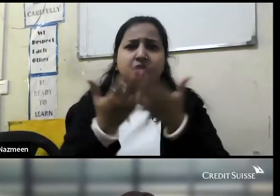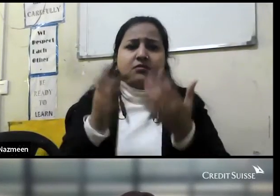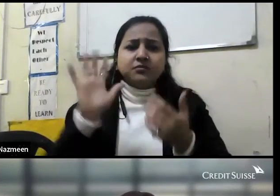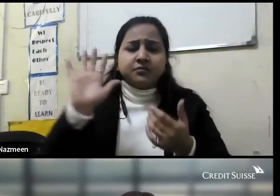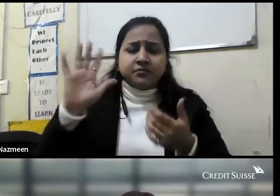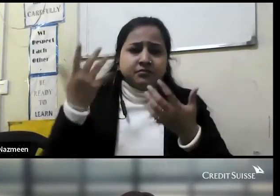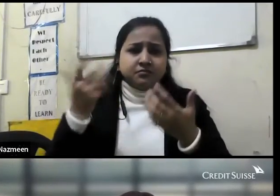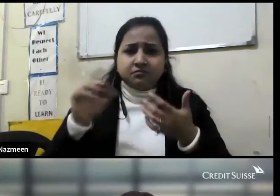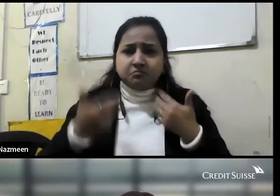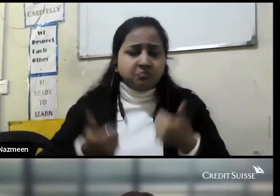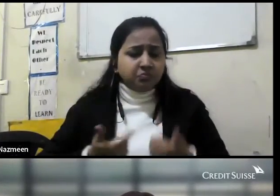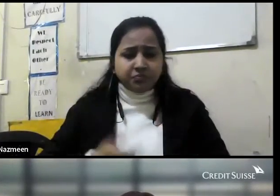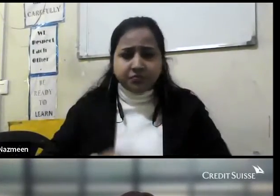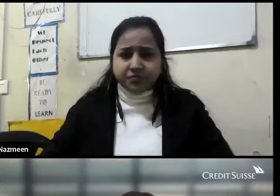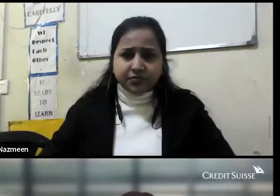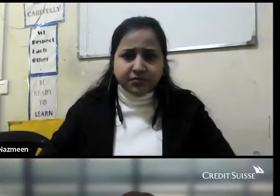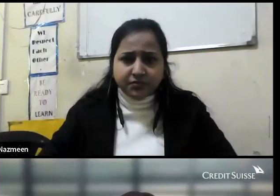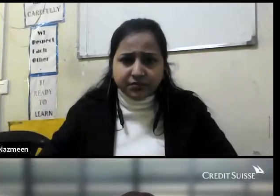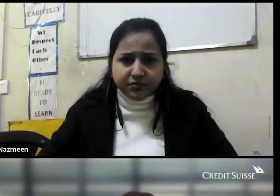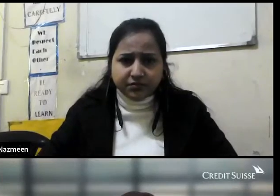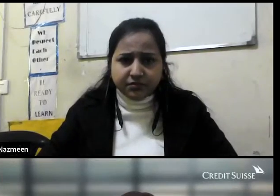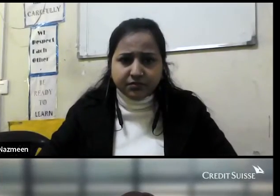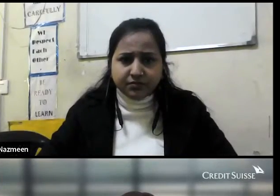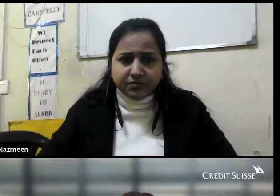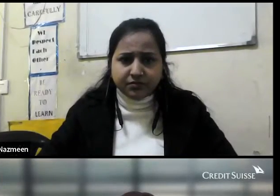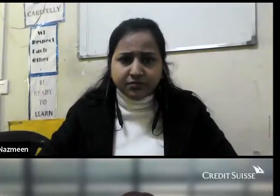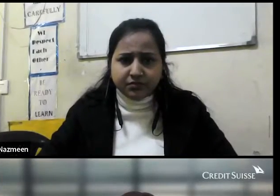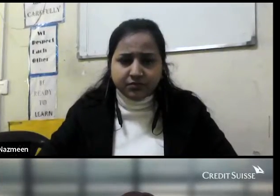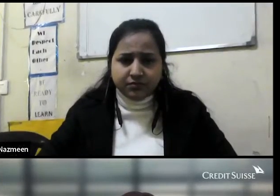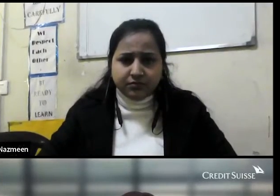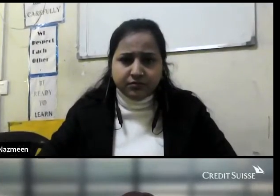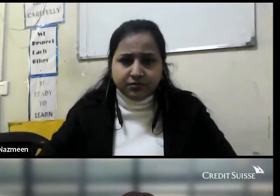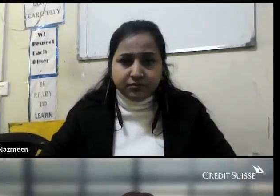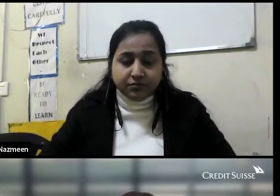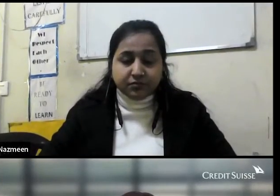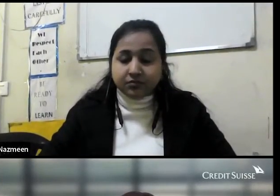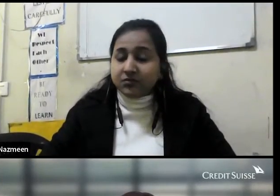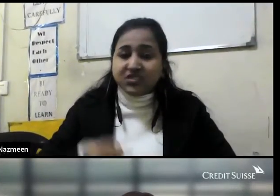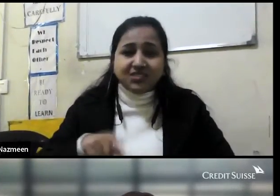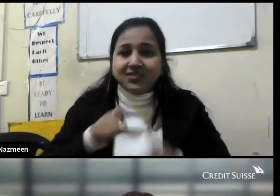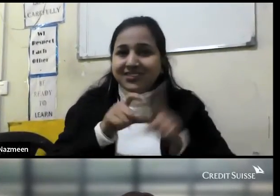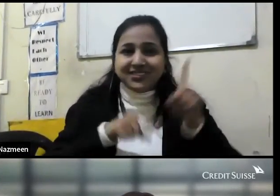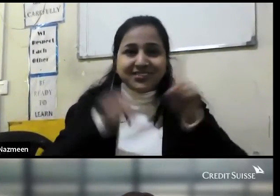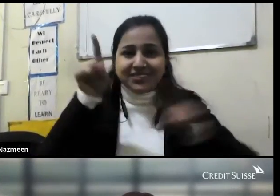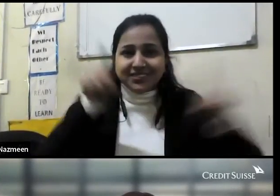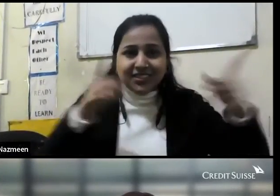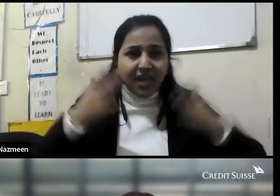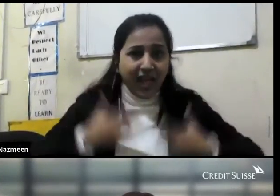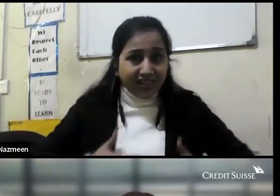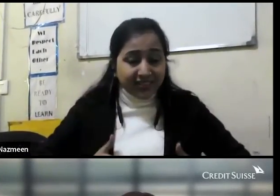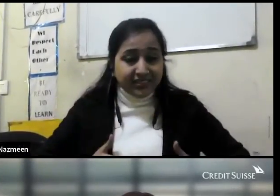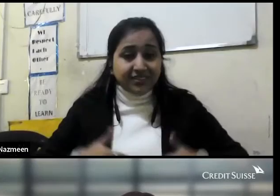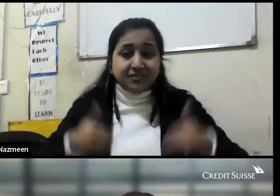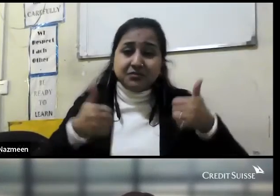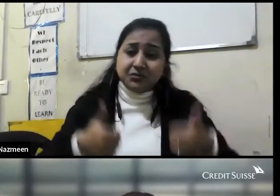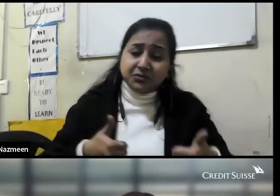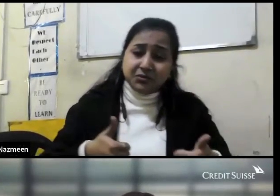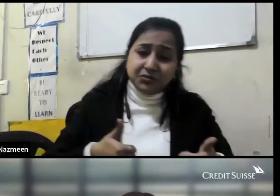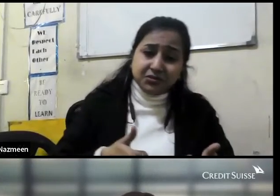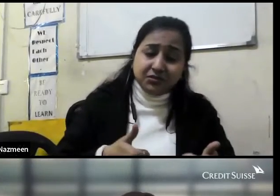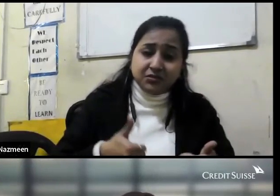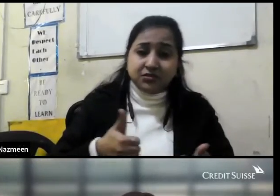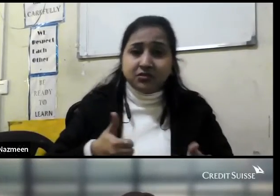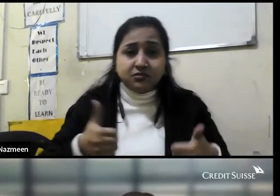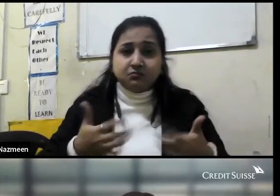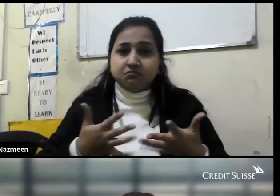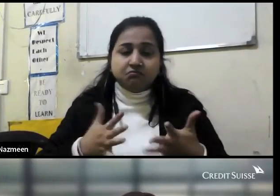element has to be healthy, so there is no discrimination. I'm healthy, I am Ahmedabad, I'm poor,